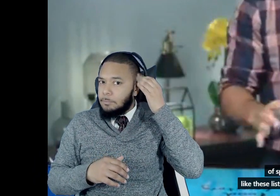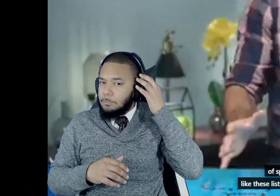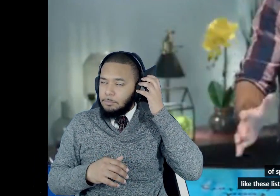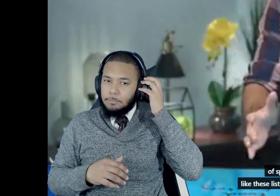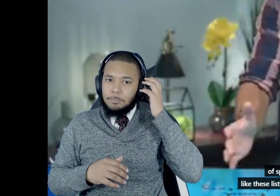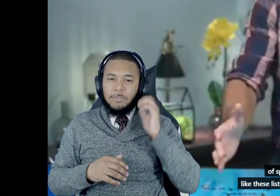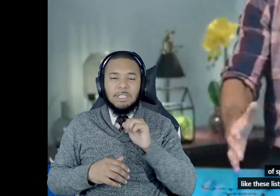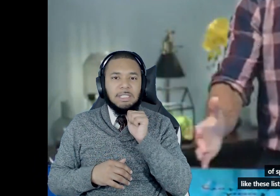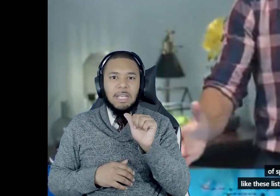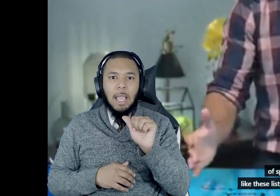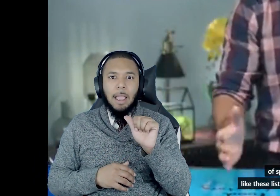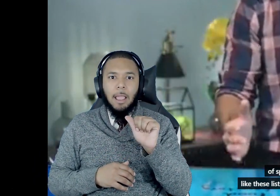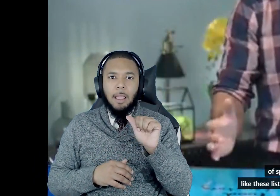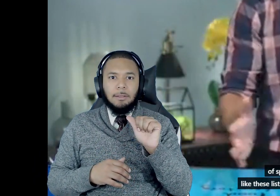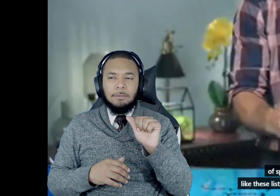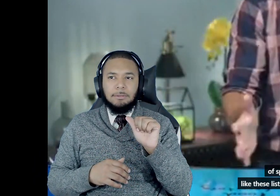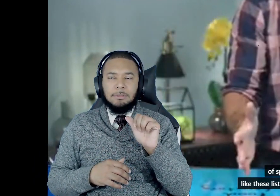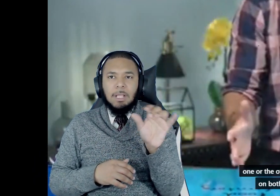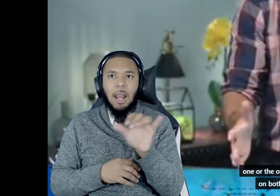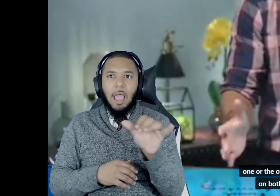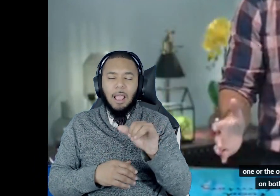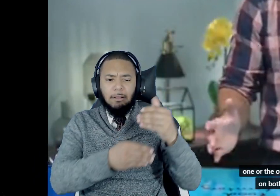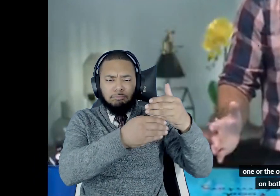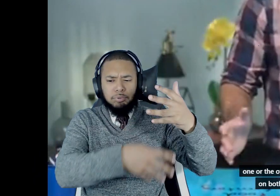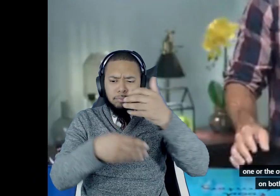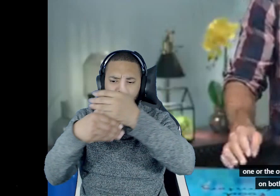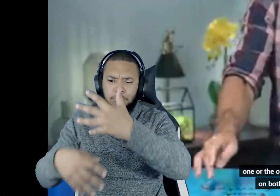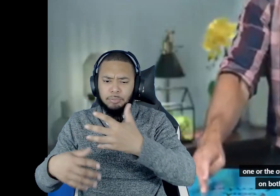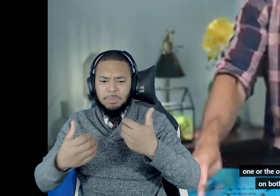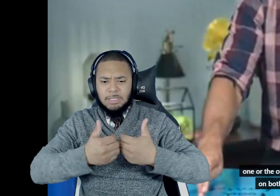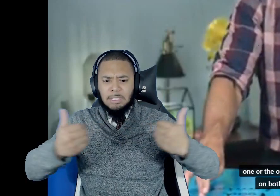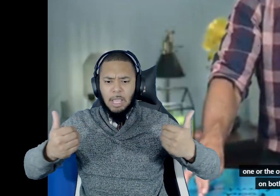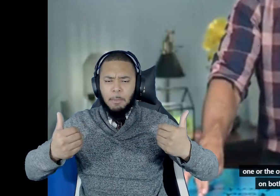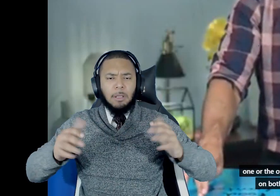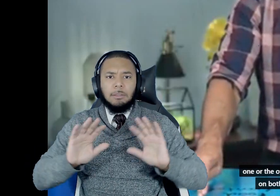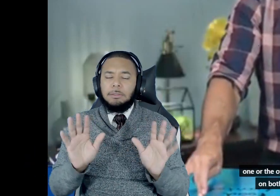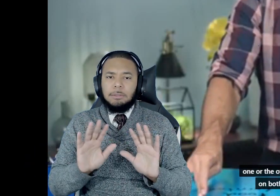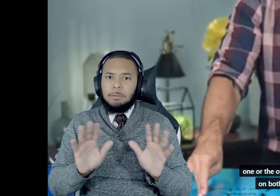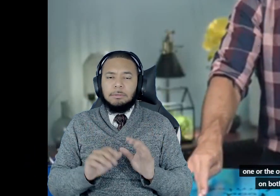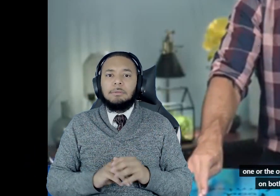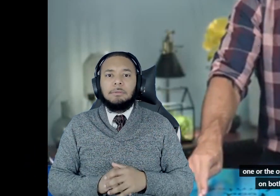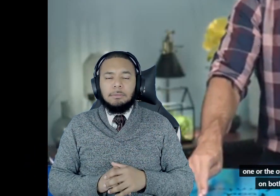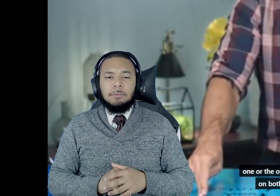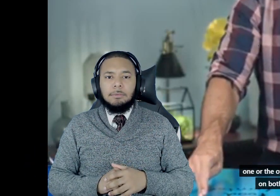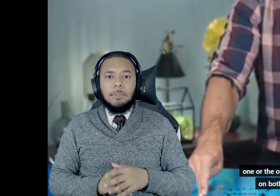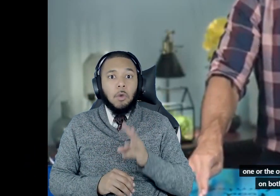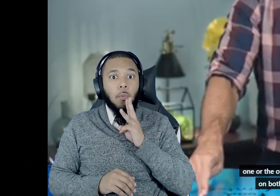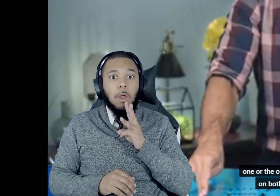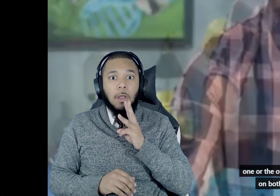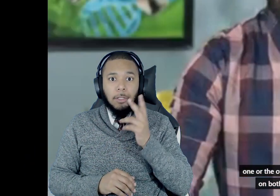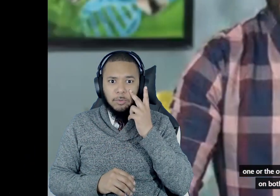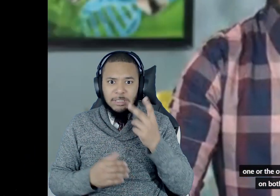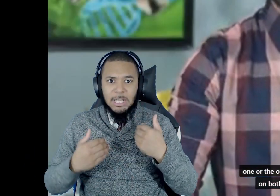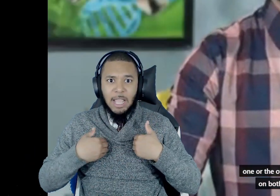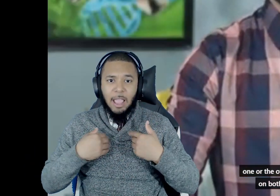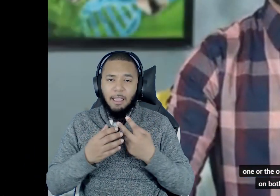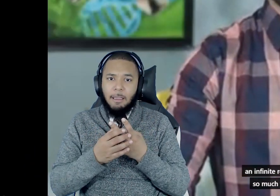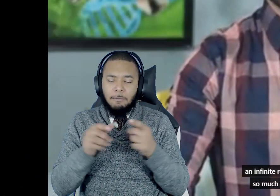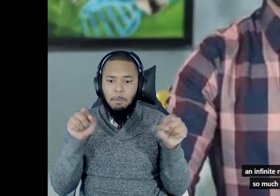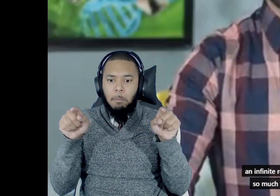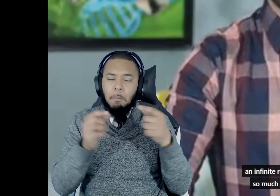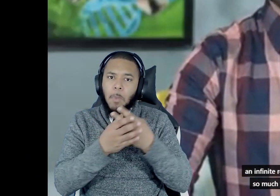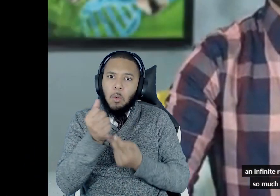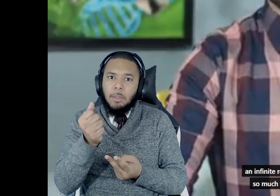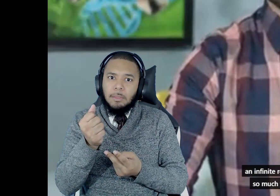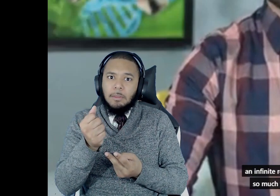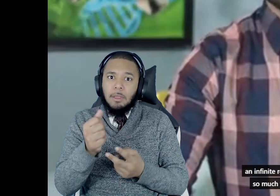like, these lists are completely exclusive to one or the other. Water, right, appearing on both of these. Water is not